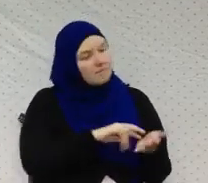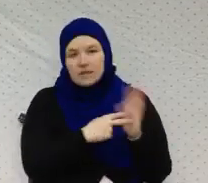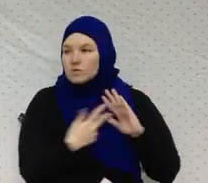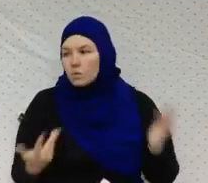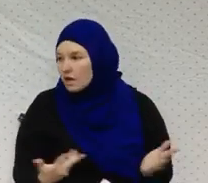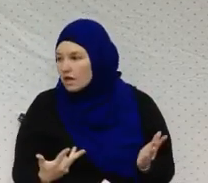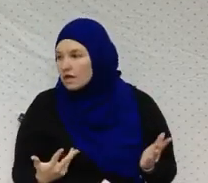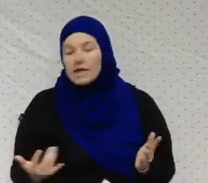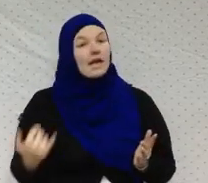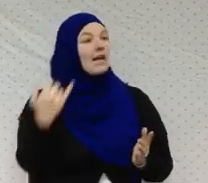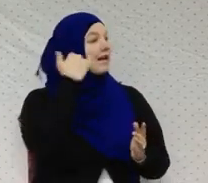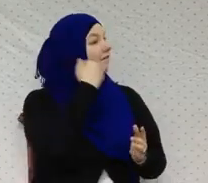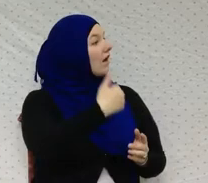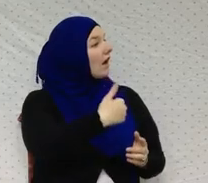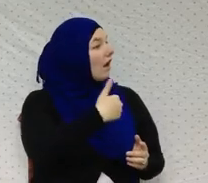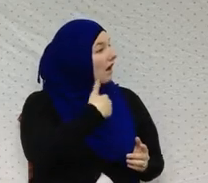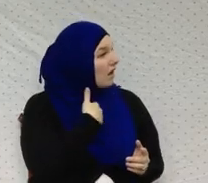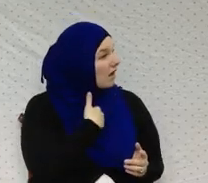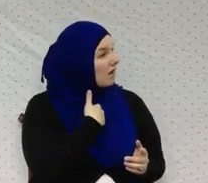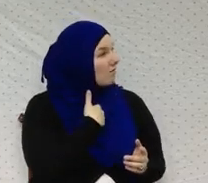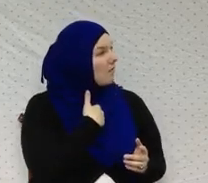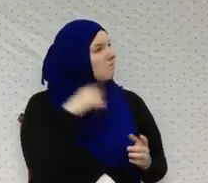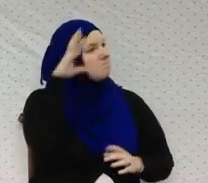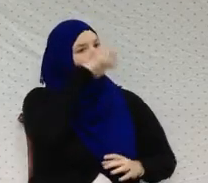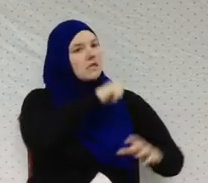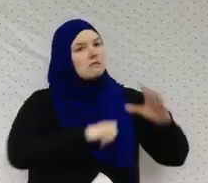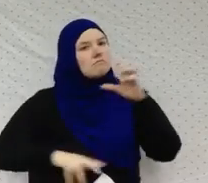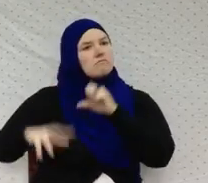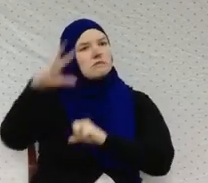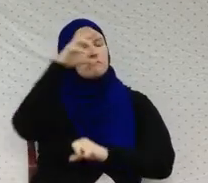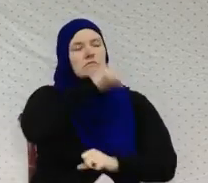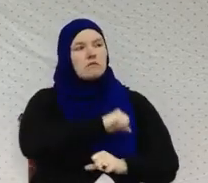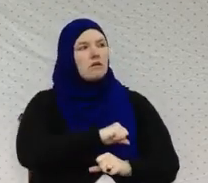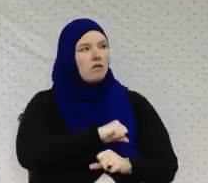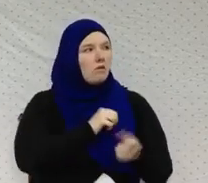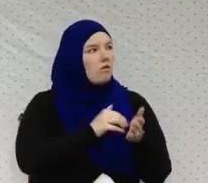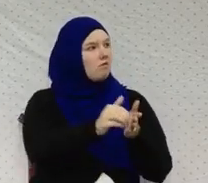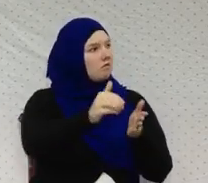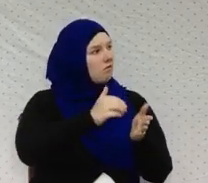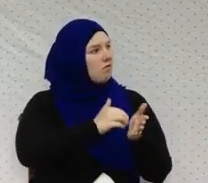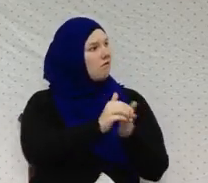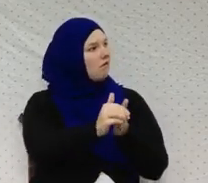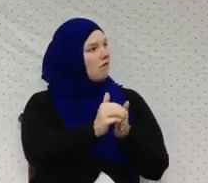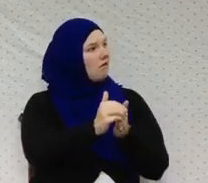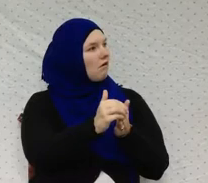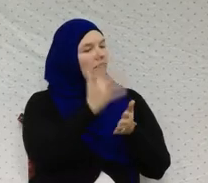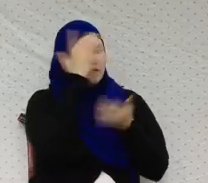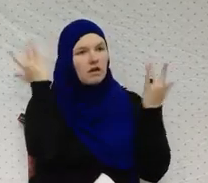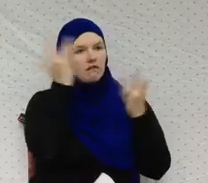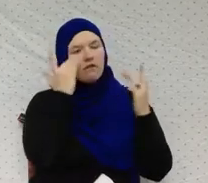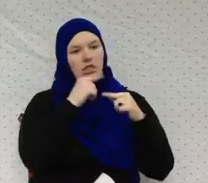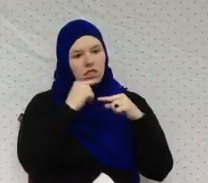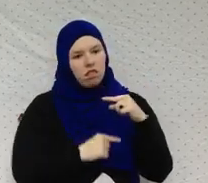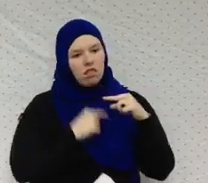Right? That means what? That if I am falling in this vicious cycle and trap that